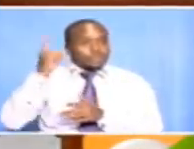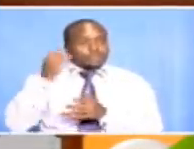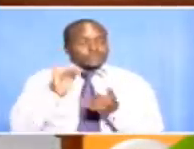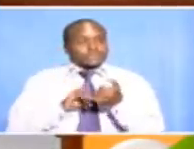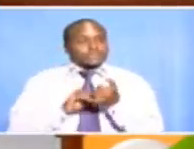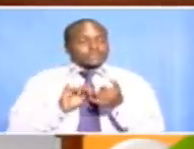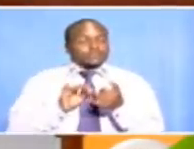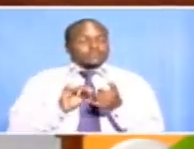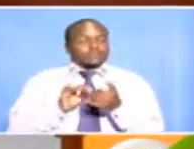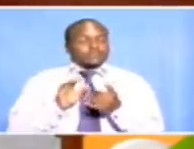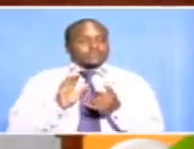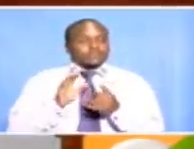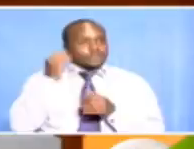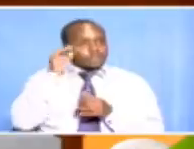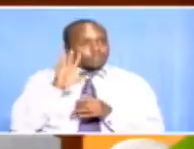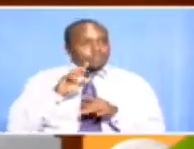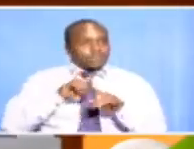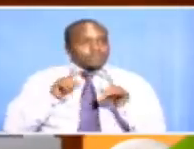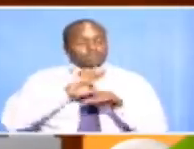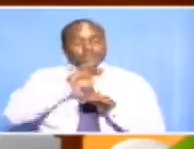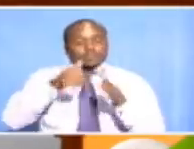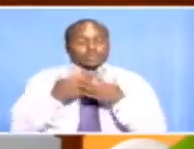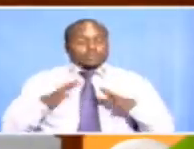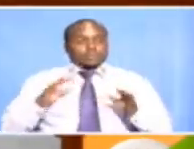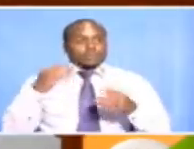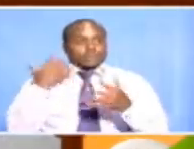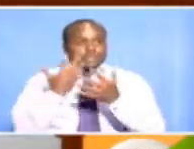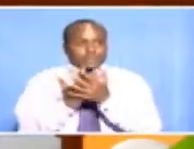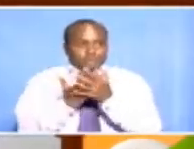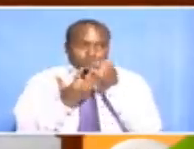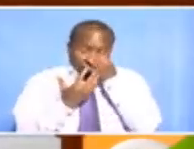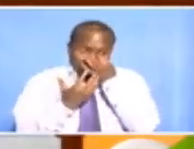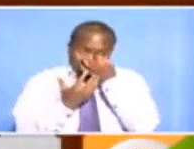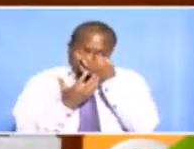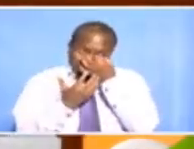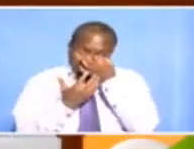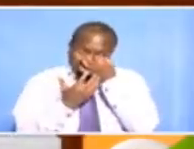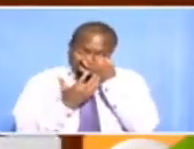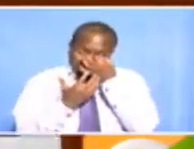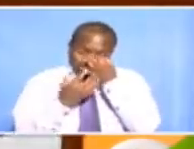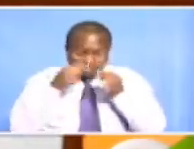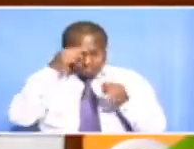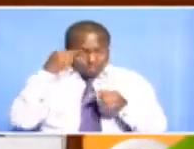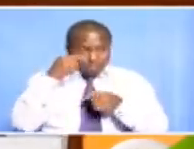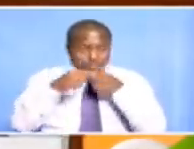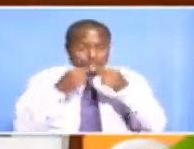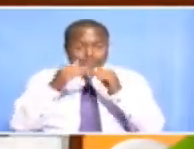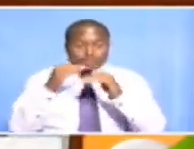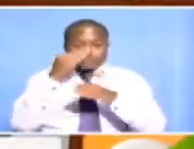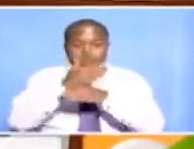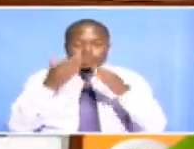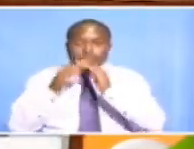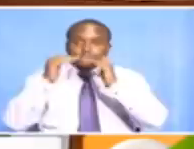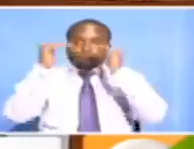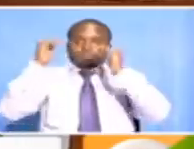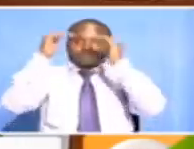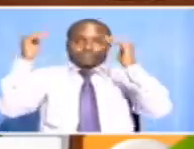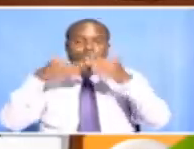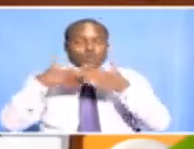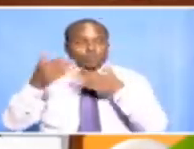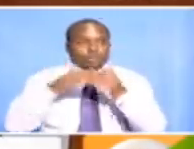Kiambu. But what walishikwa, because they were proceeding na kuendelea kujenga flats without the approval of